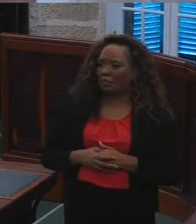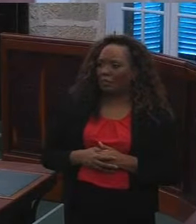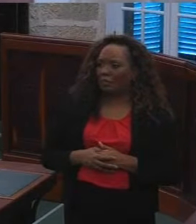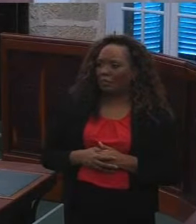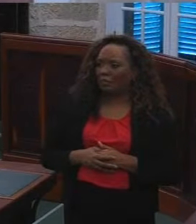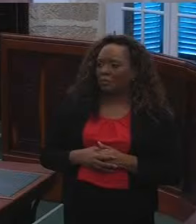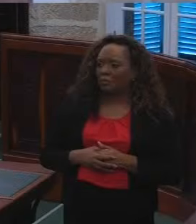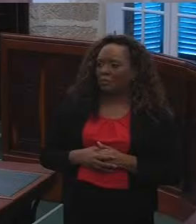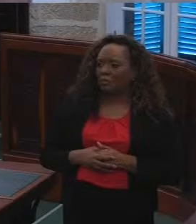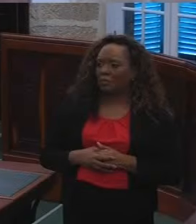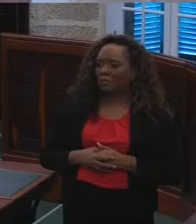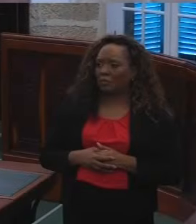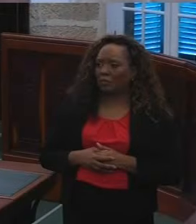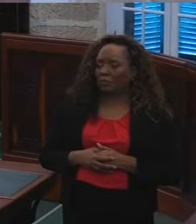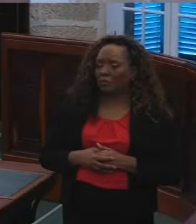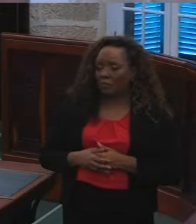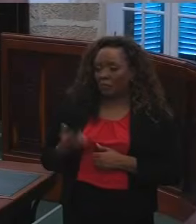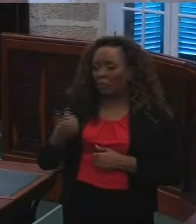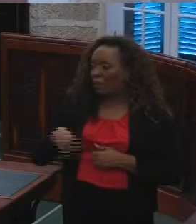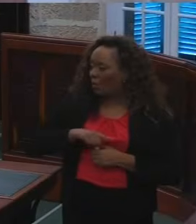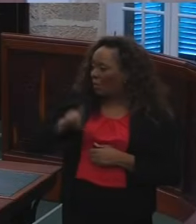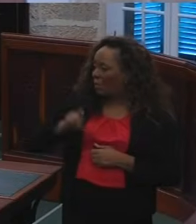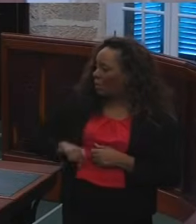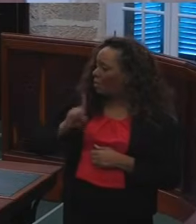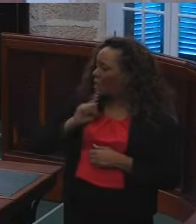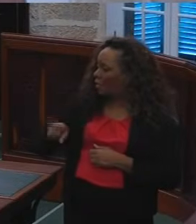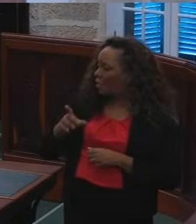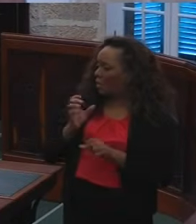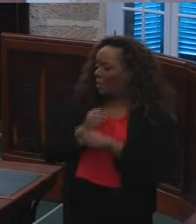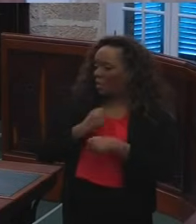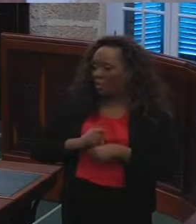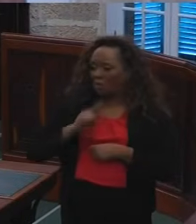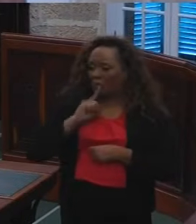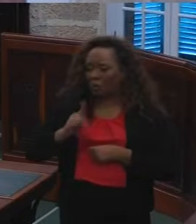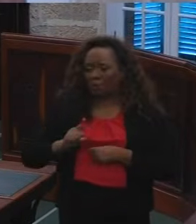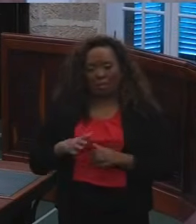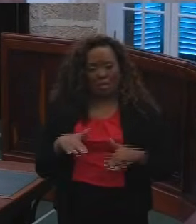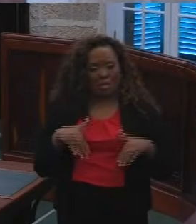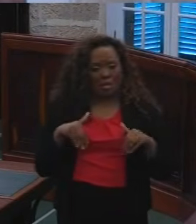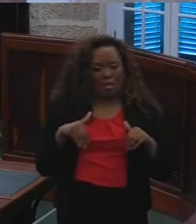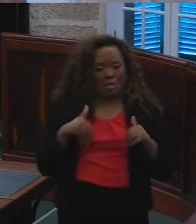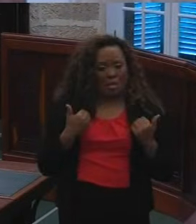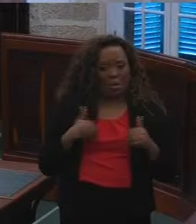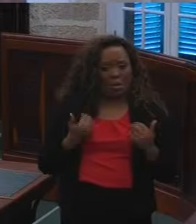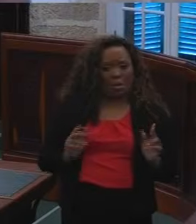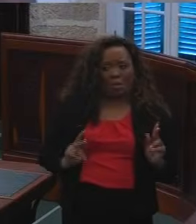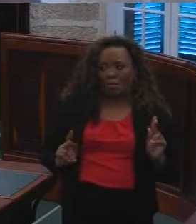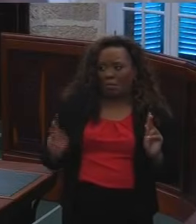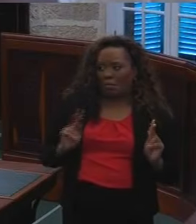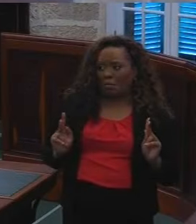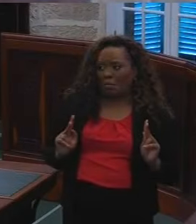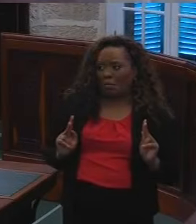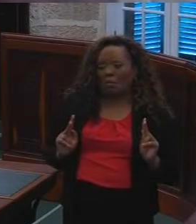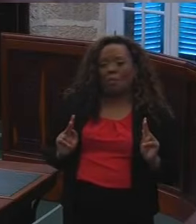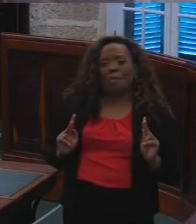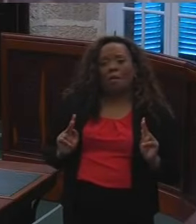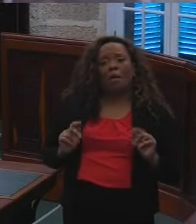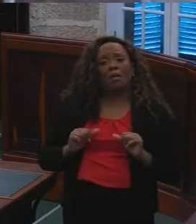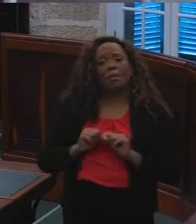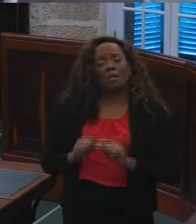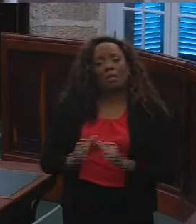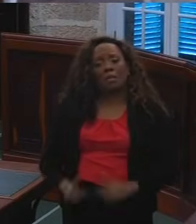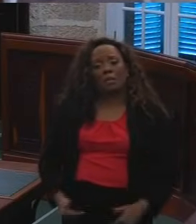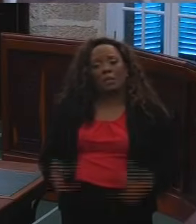into in order to ensure that the young generation survive the test of times.